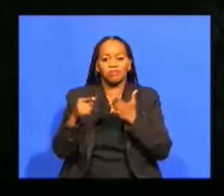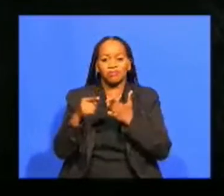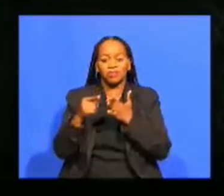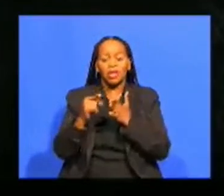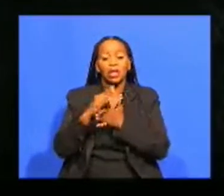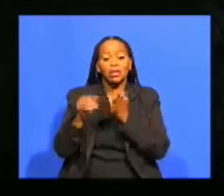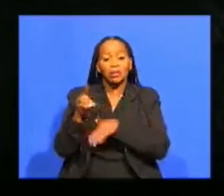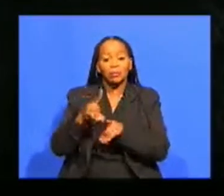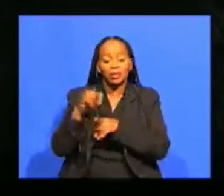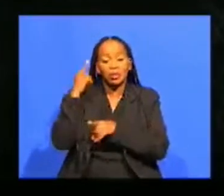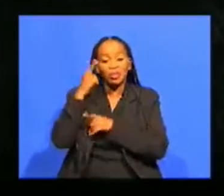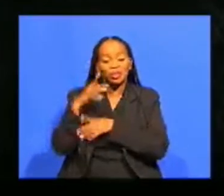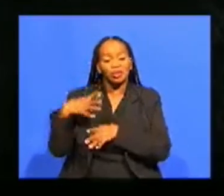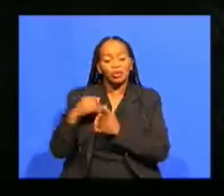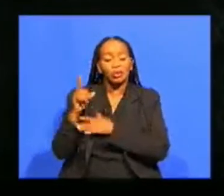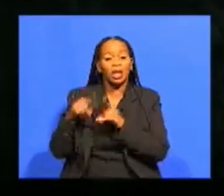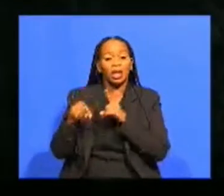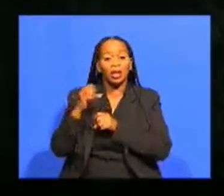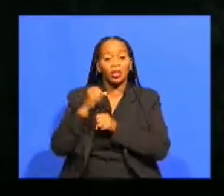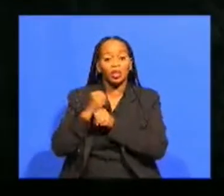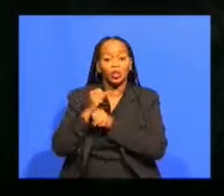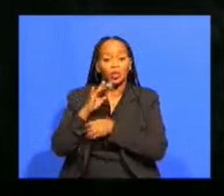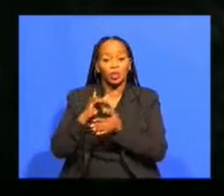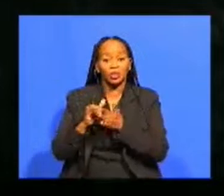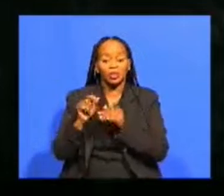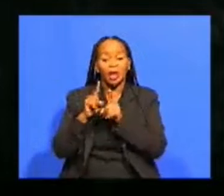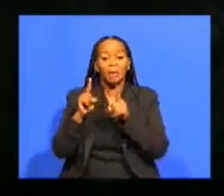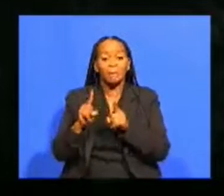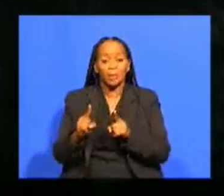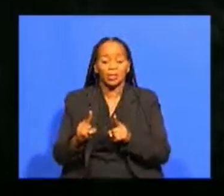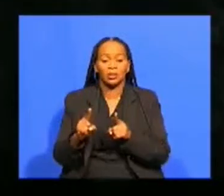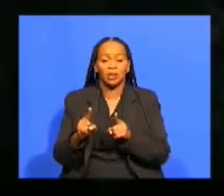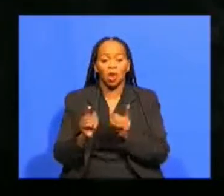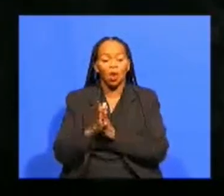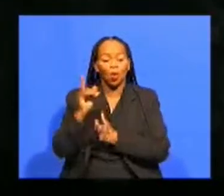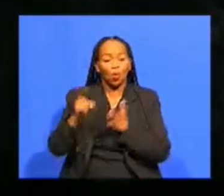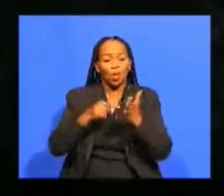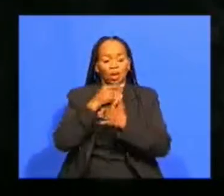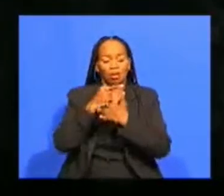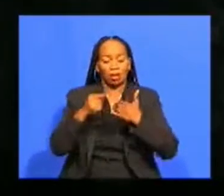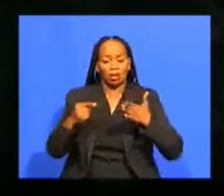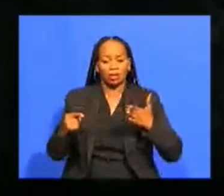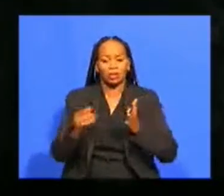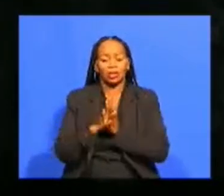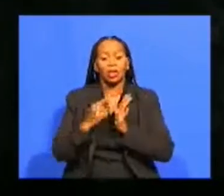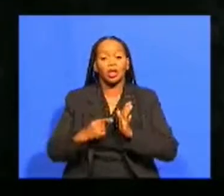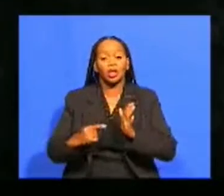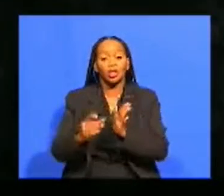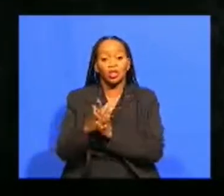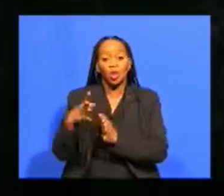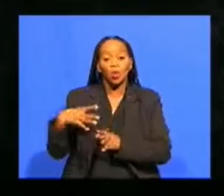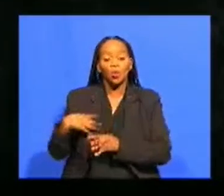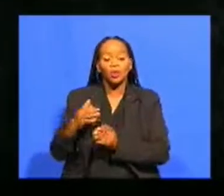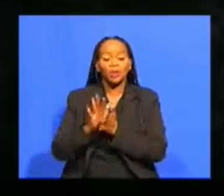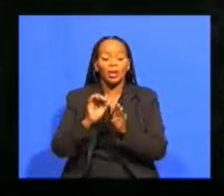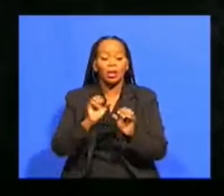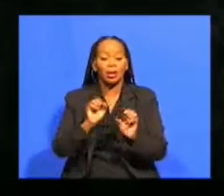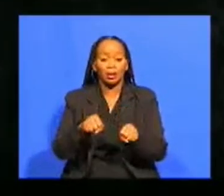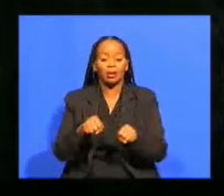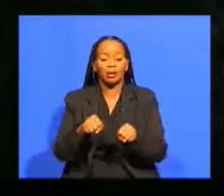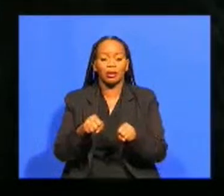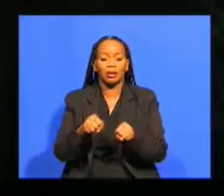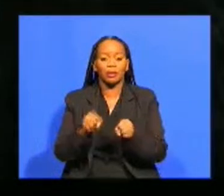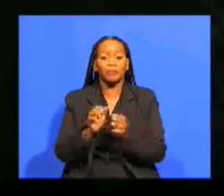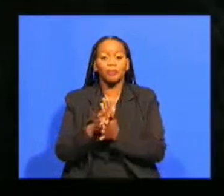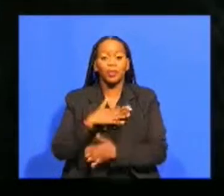it, and ensure that we build the efficacy of women and the